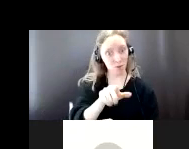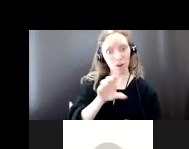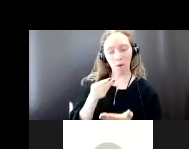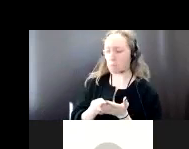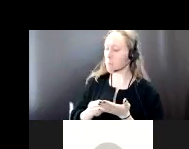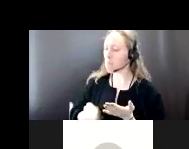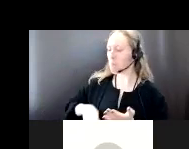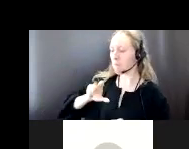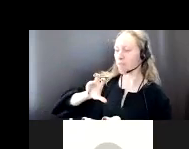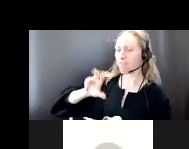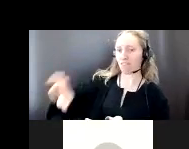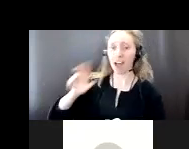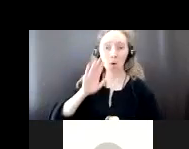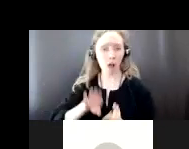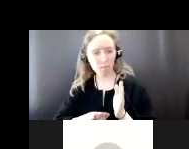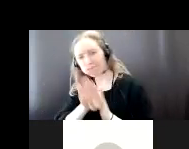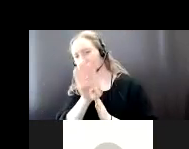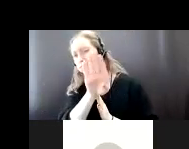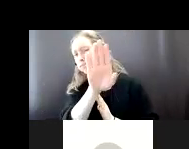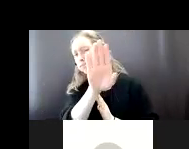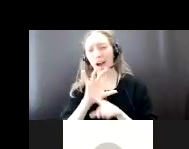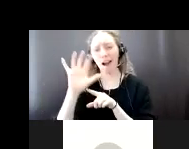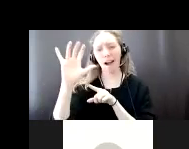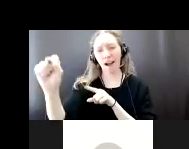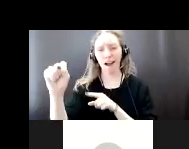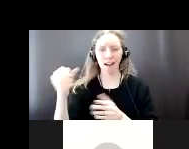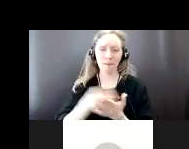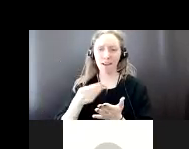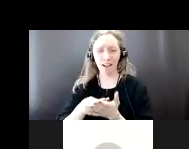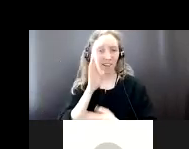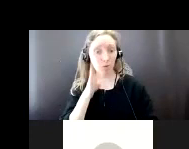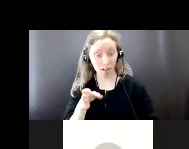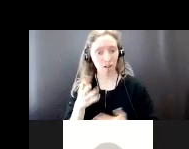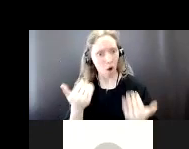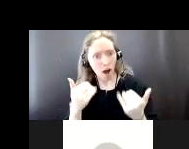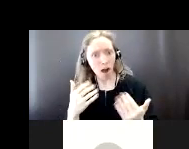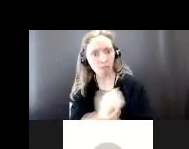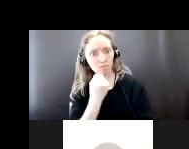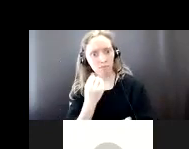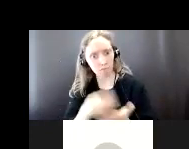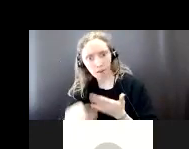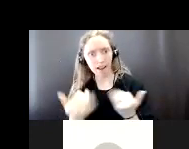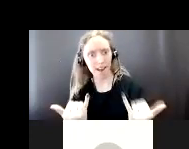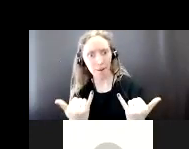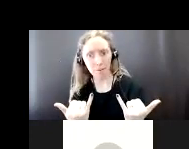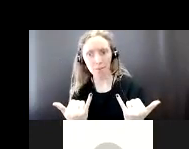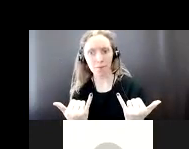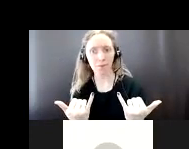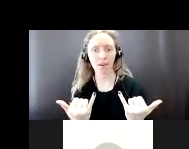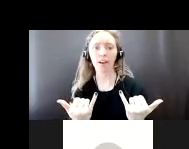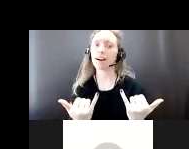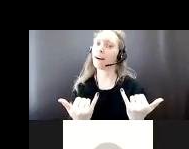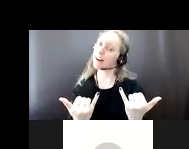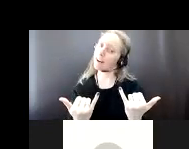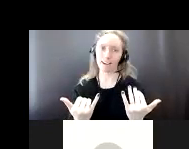price is going to go through the roof and you'll make tons of money. So you should buy it now. And that's what they do. So they pump